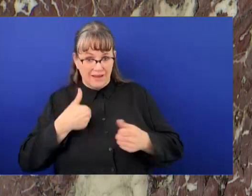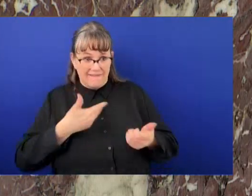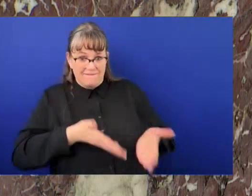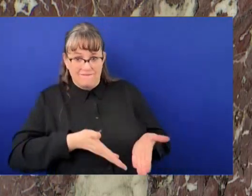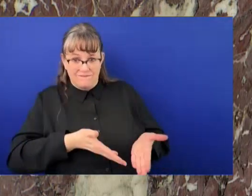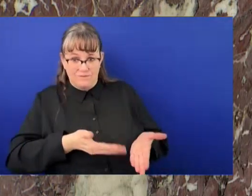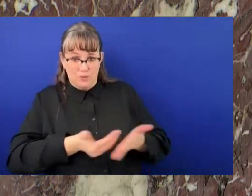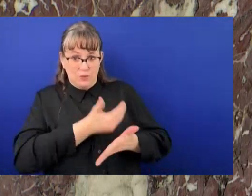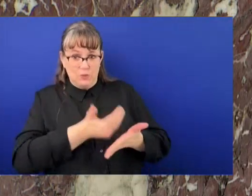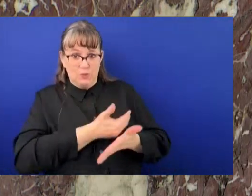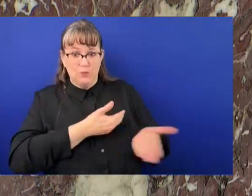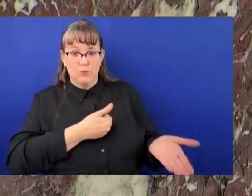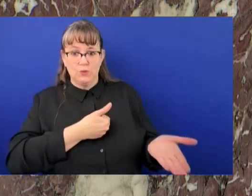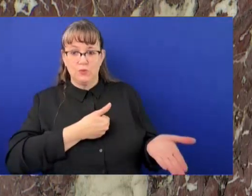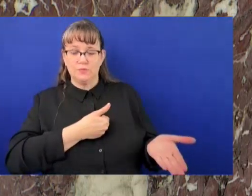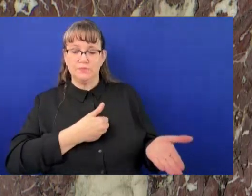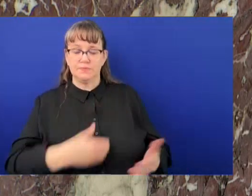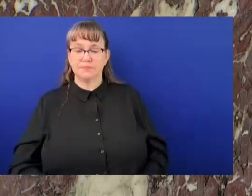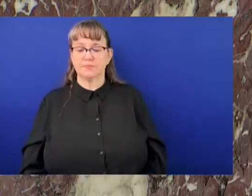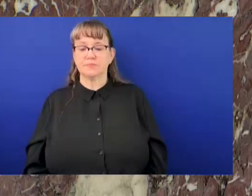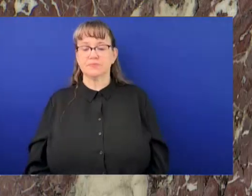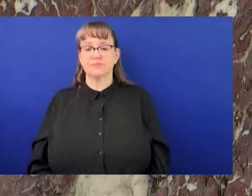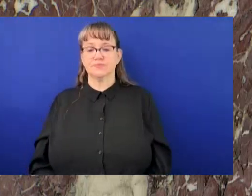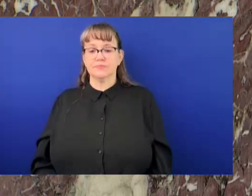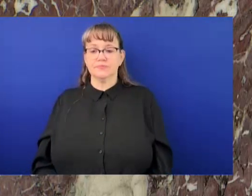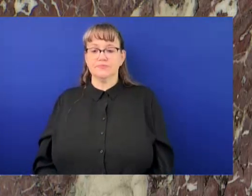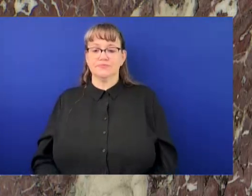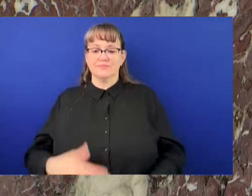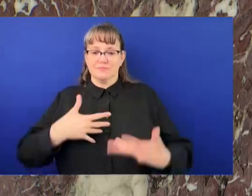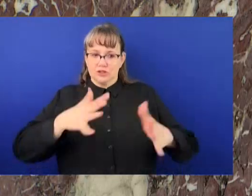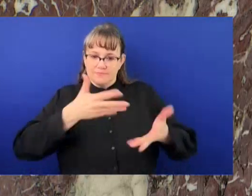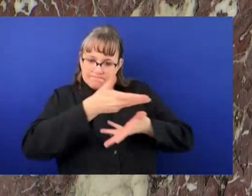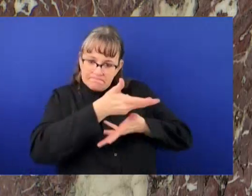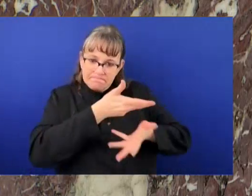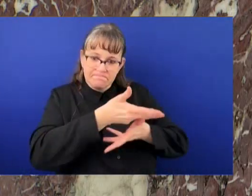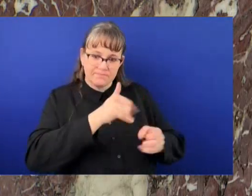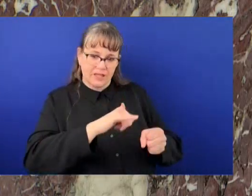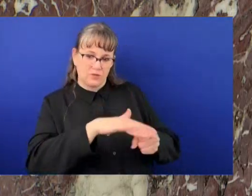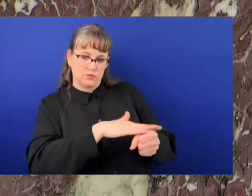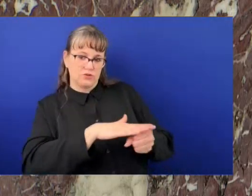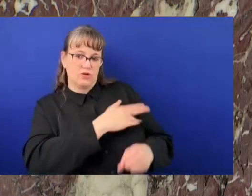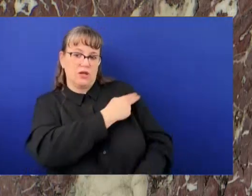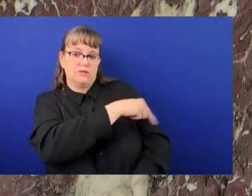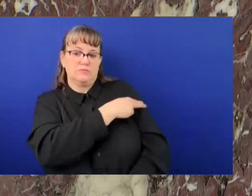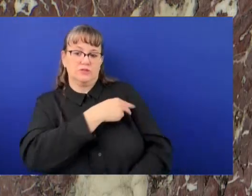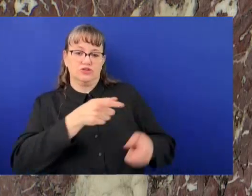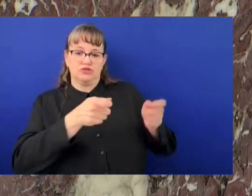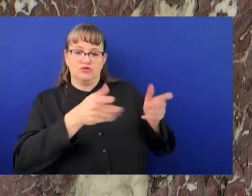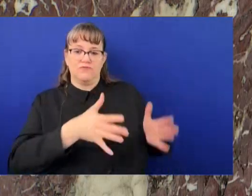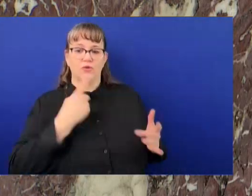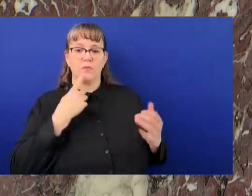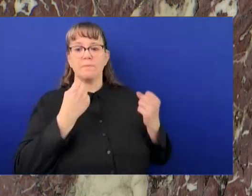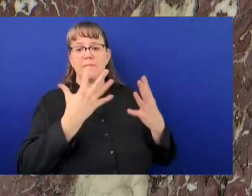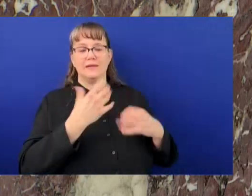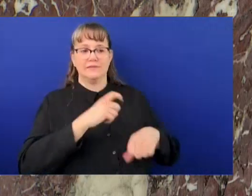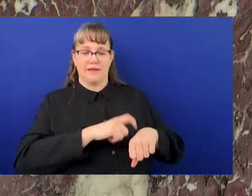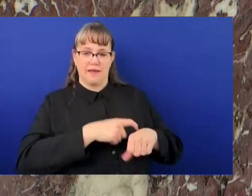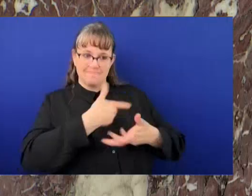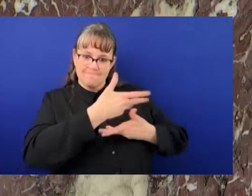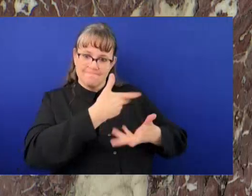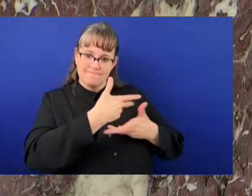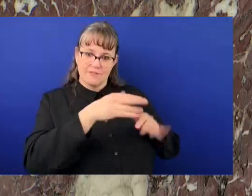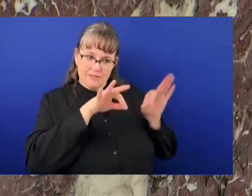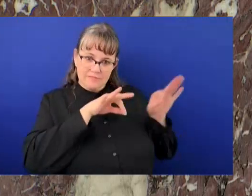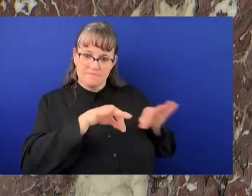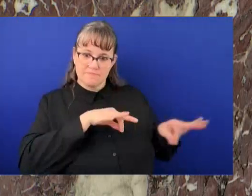subject many times, and explaining and talking with local community members about the importance of supporting people to get the best cancer care